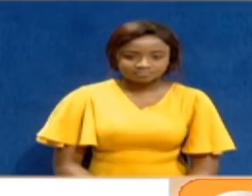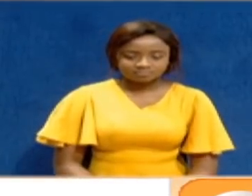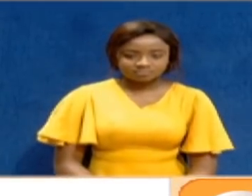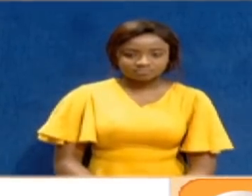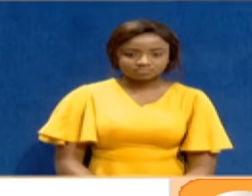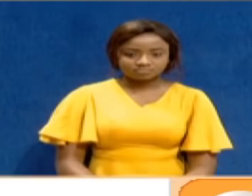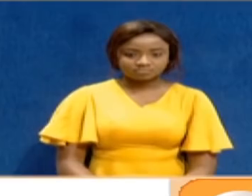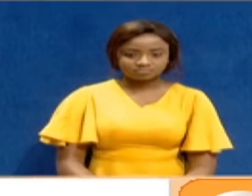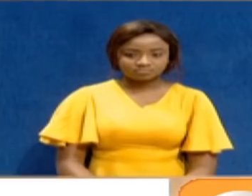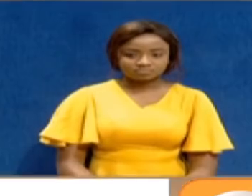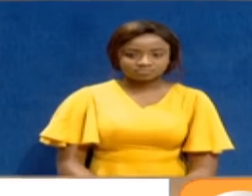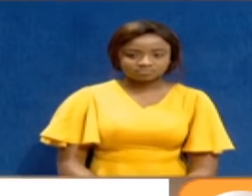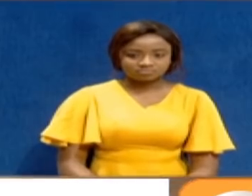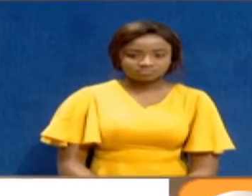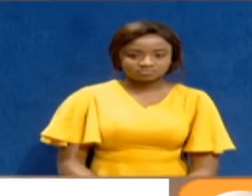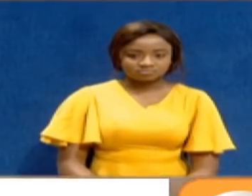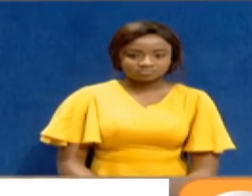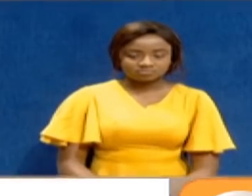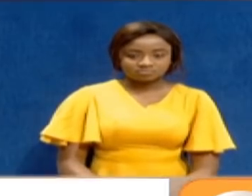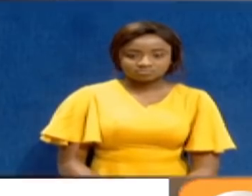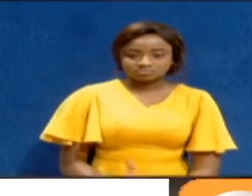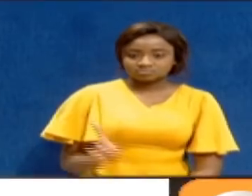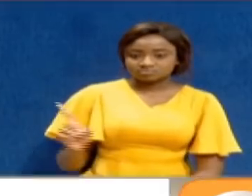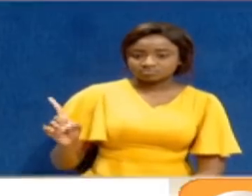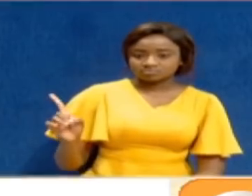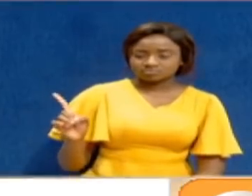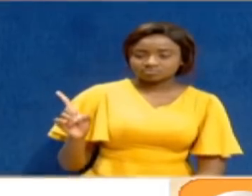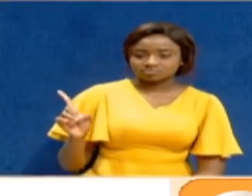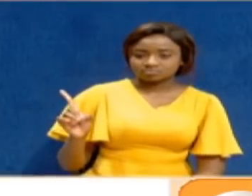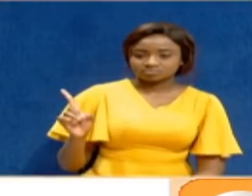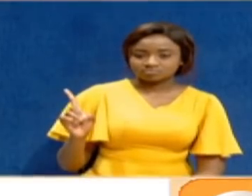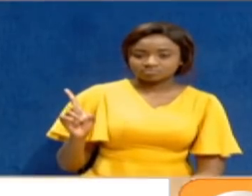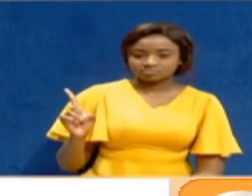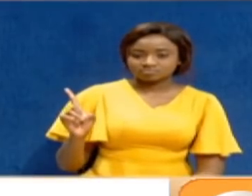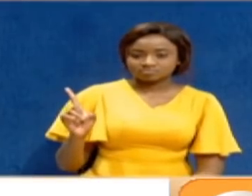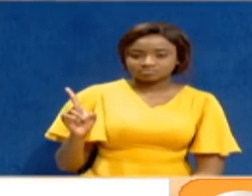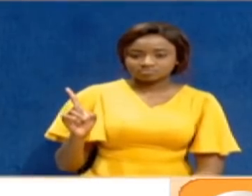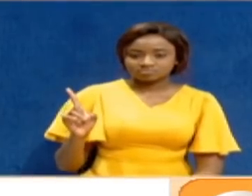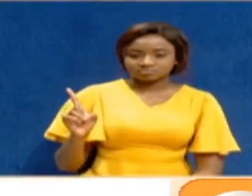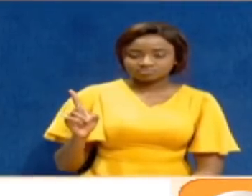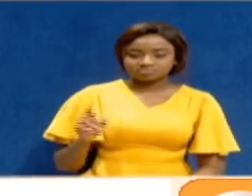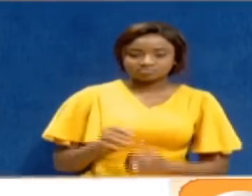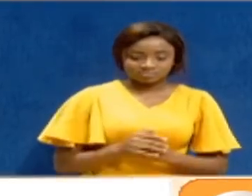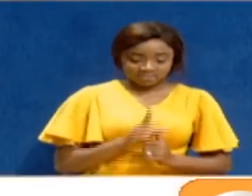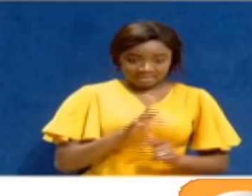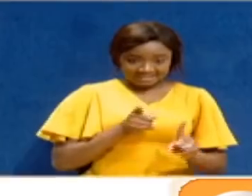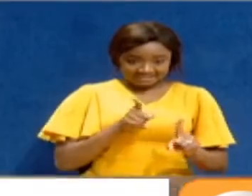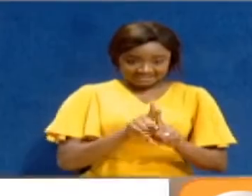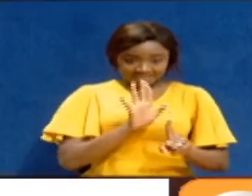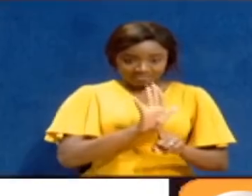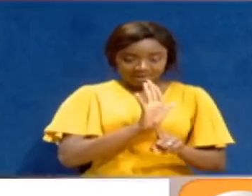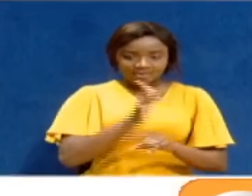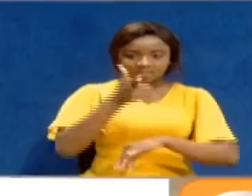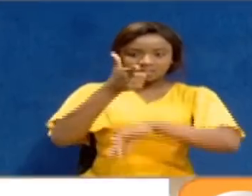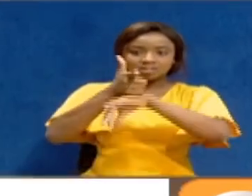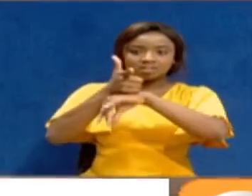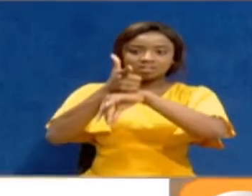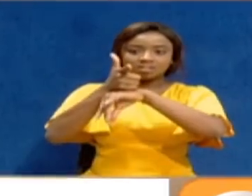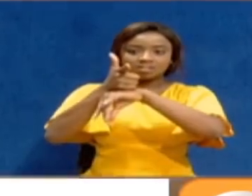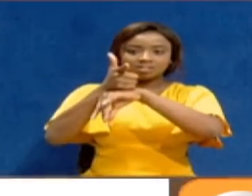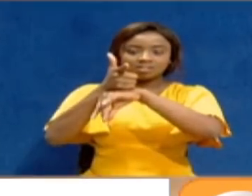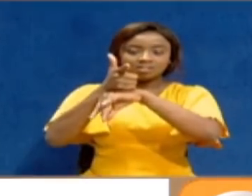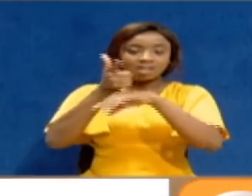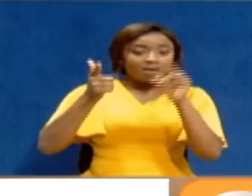The events of Thursday, 8th April, as captured by a phone camera by the late Nicholas Lifede's little sister. Four